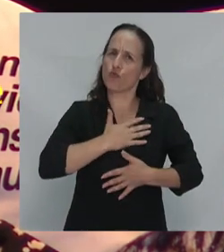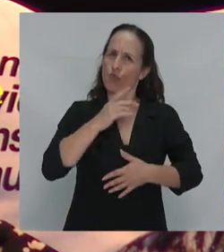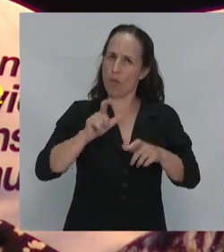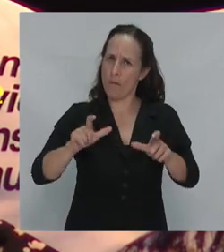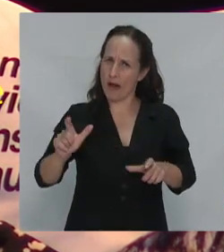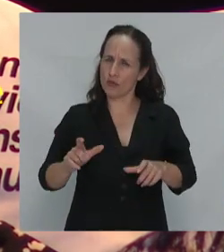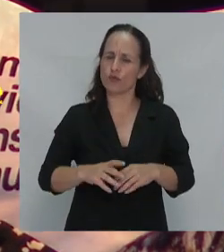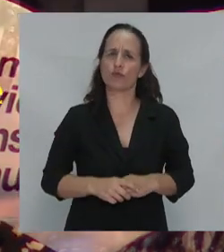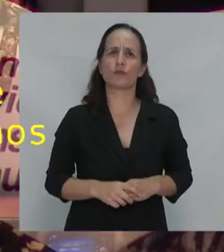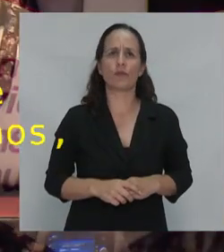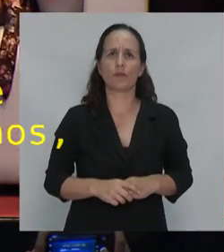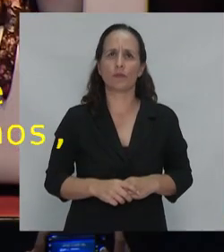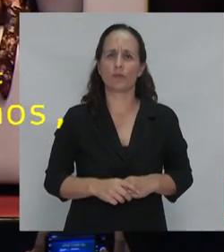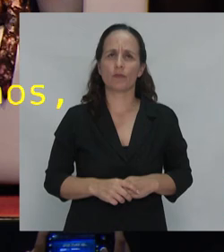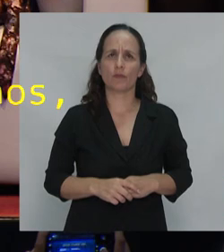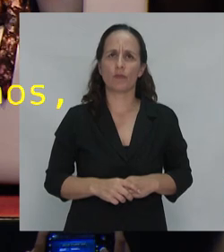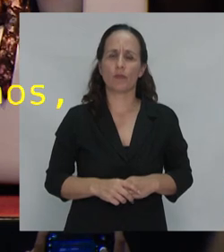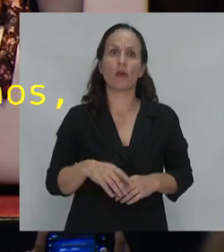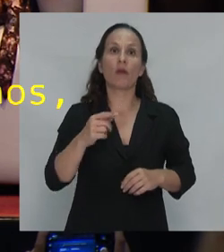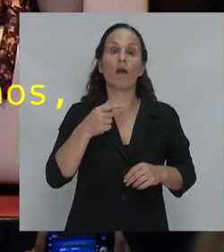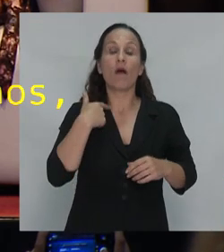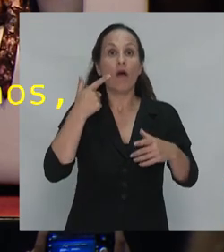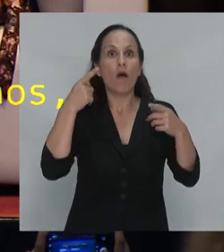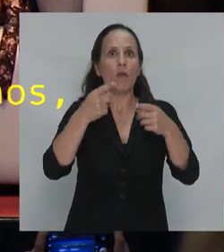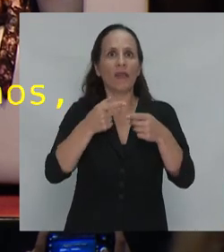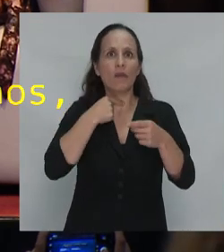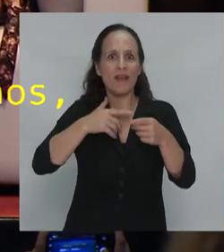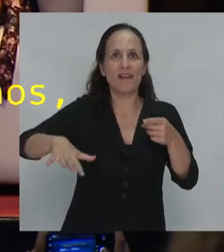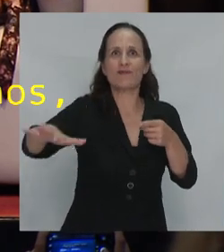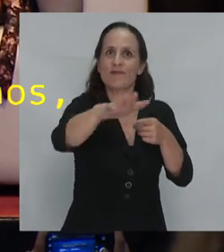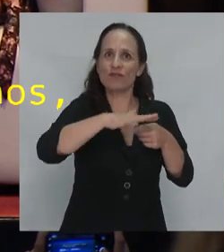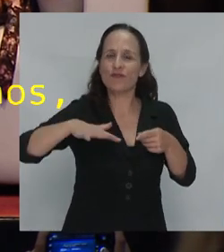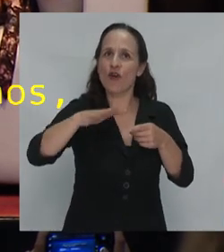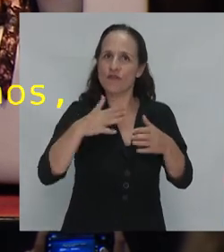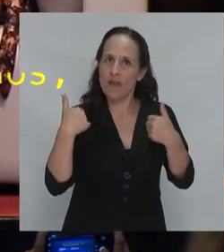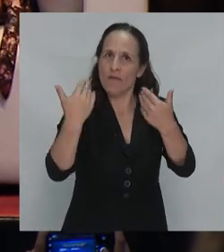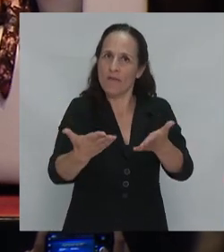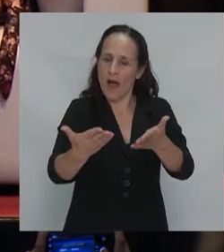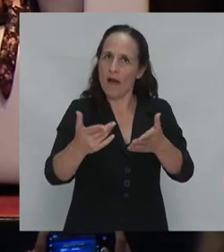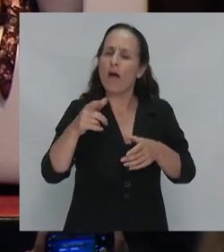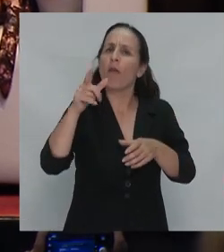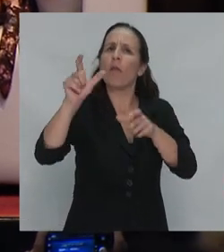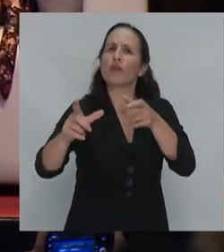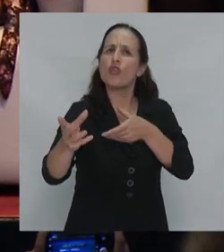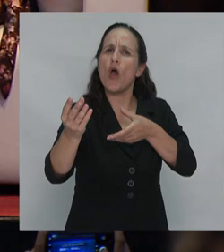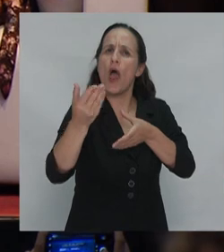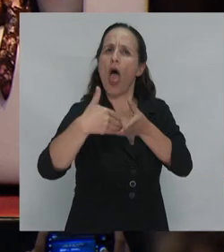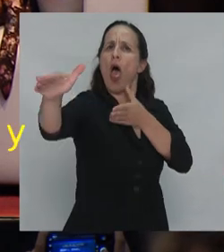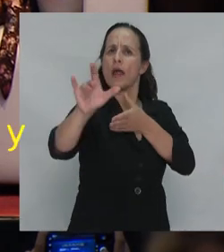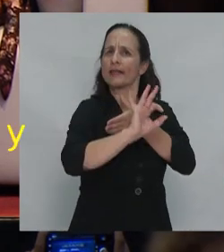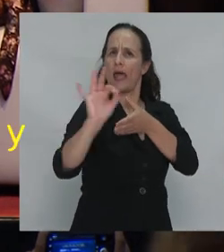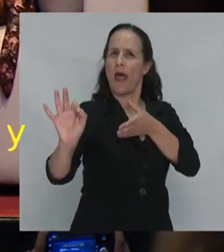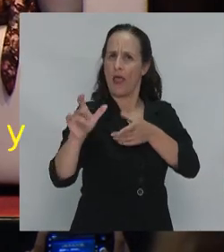it promises to leave no one behind. And that's a promise that over 180